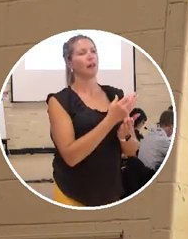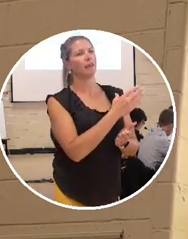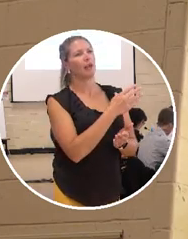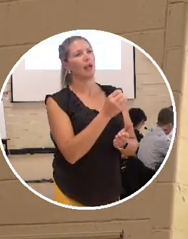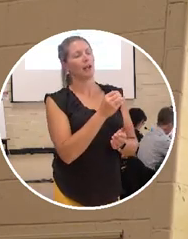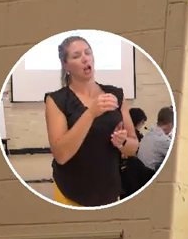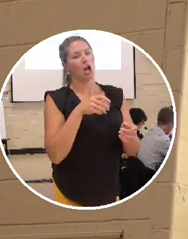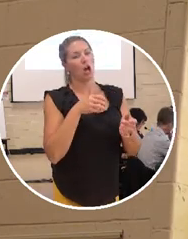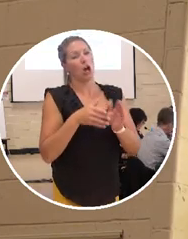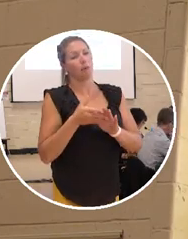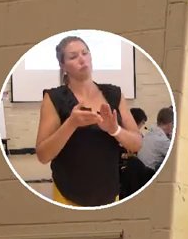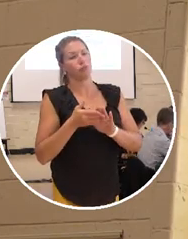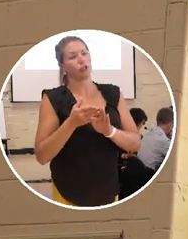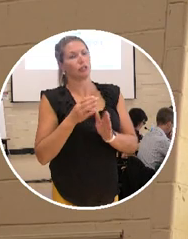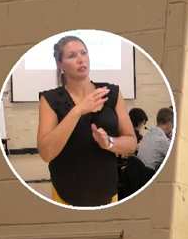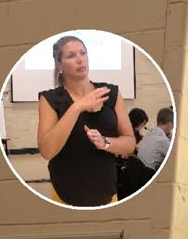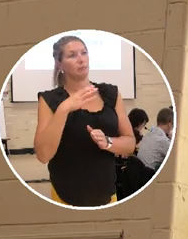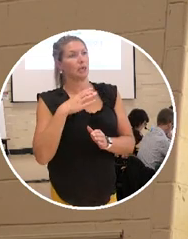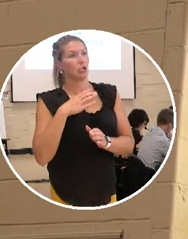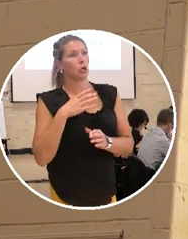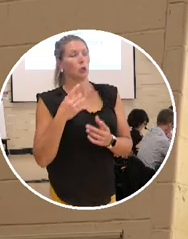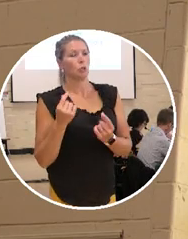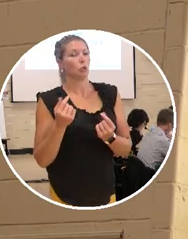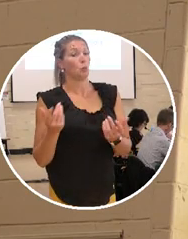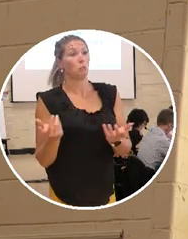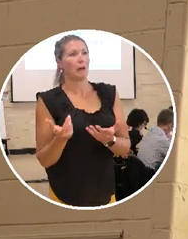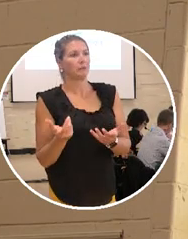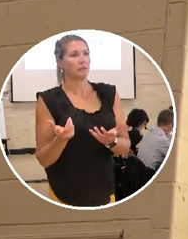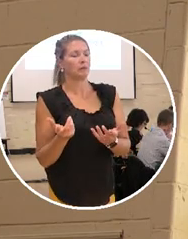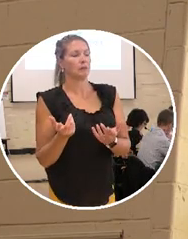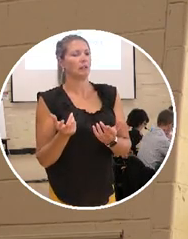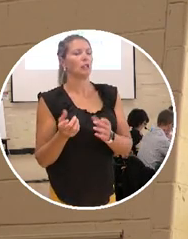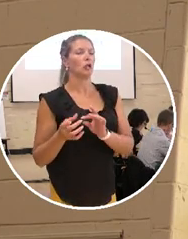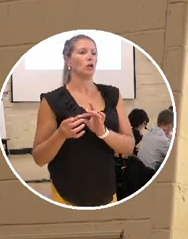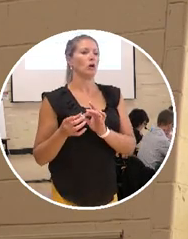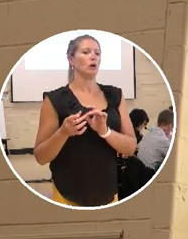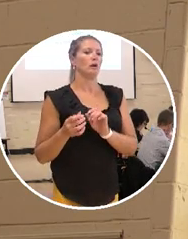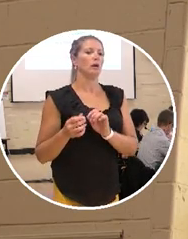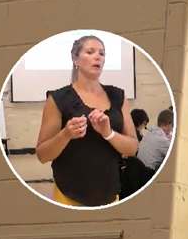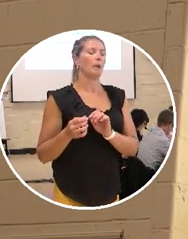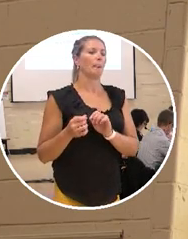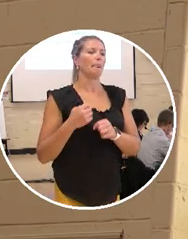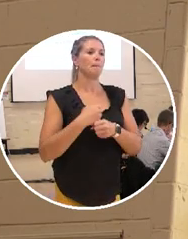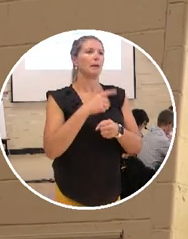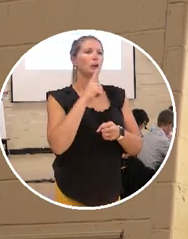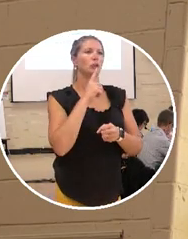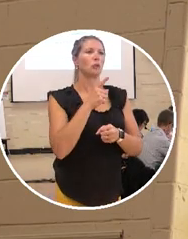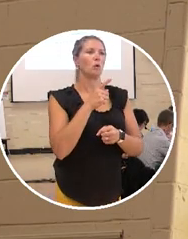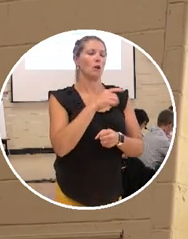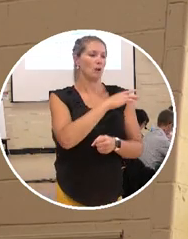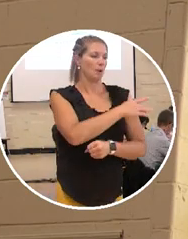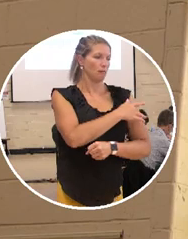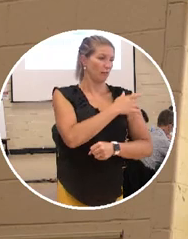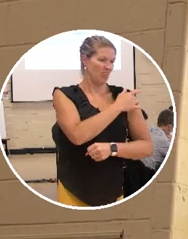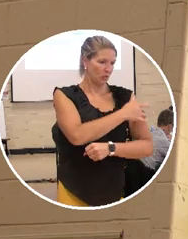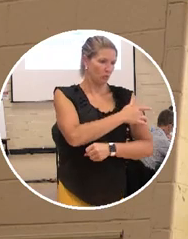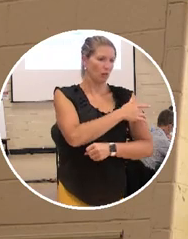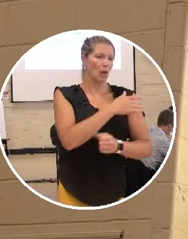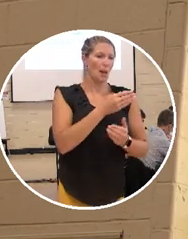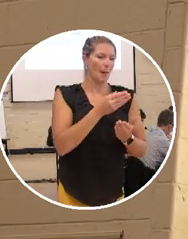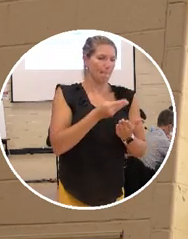as follows. 2, remove reference to generate provincial pre-budget items.